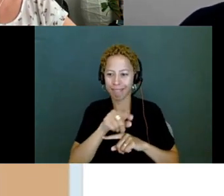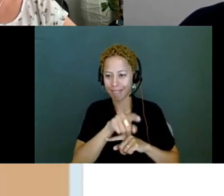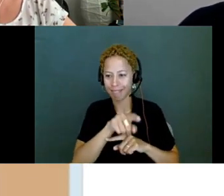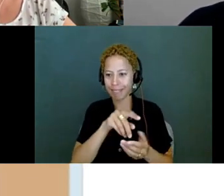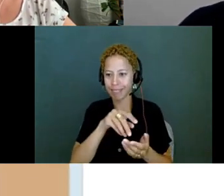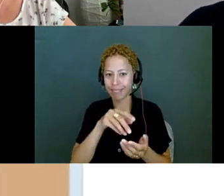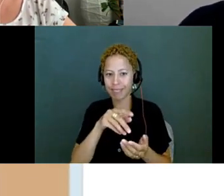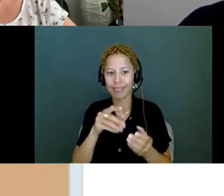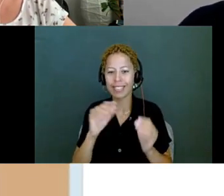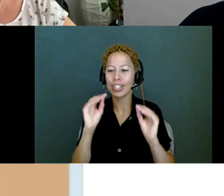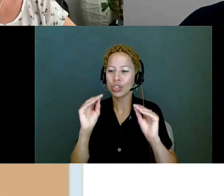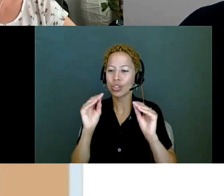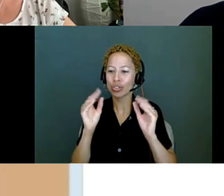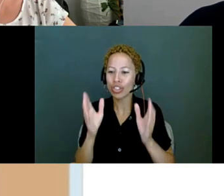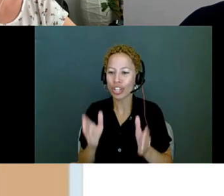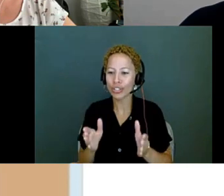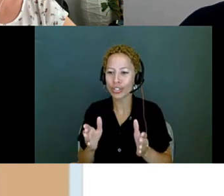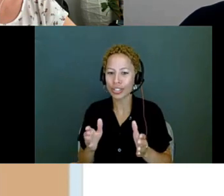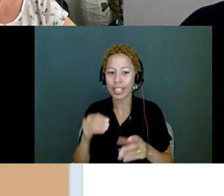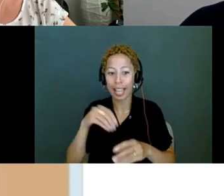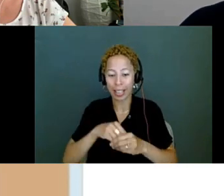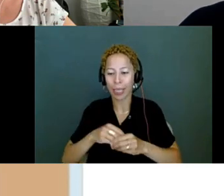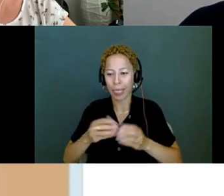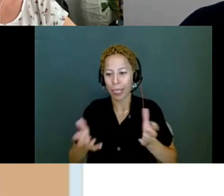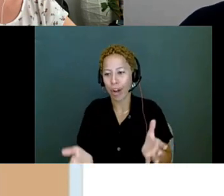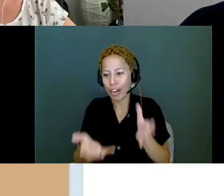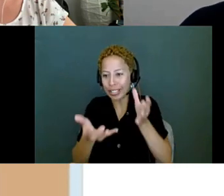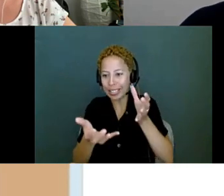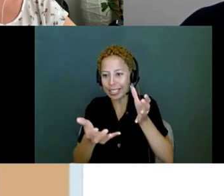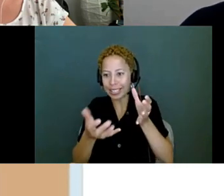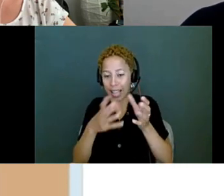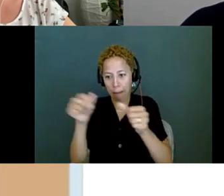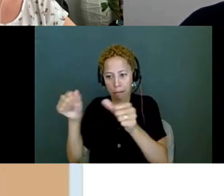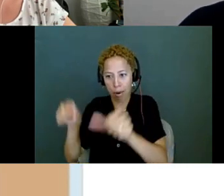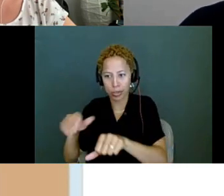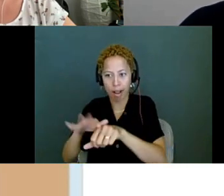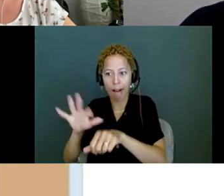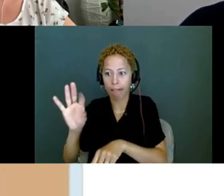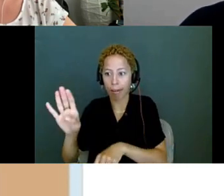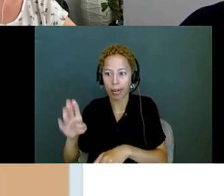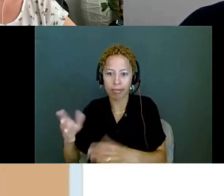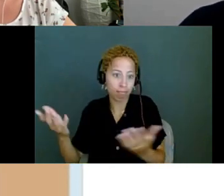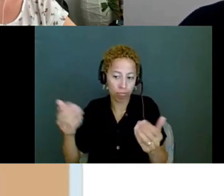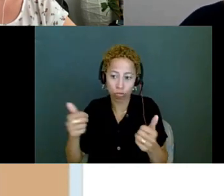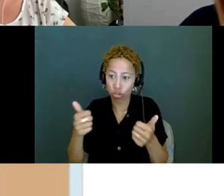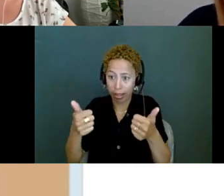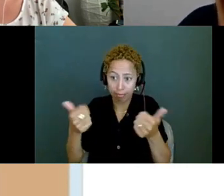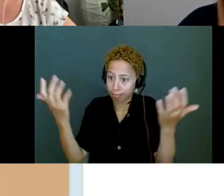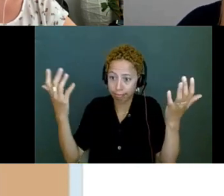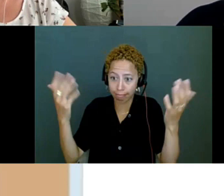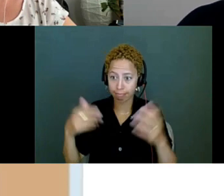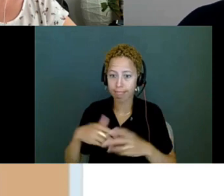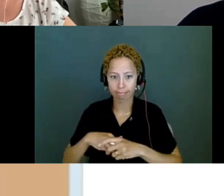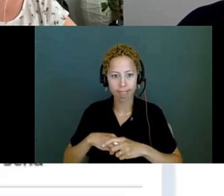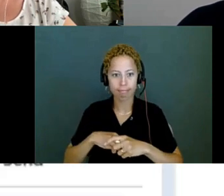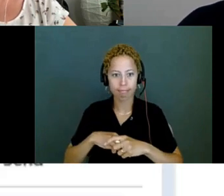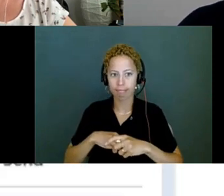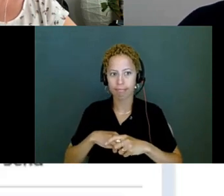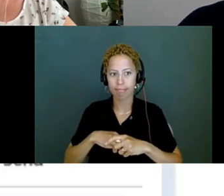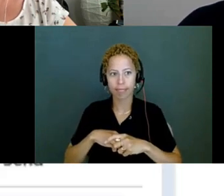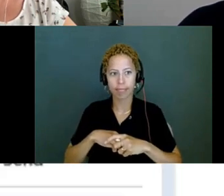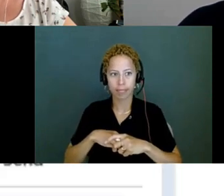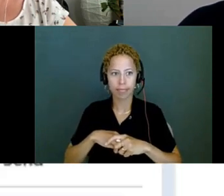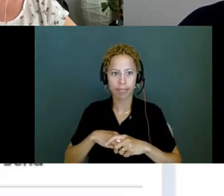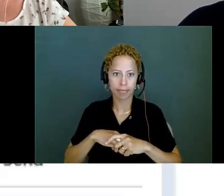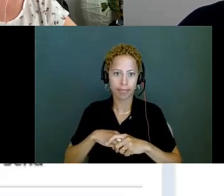placement instructor in the harness and posted it up on Facebook. Fantastic. Next slide.